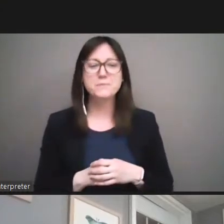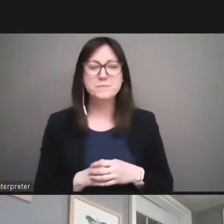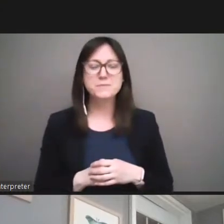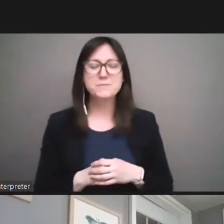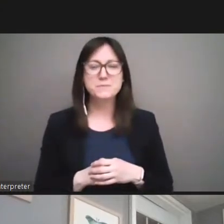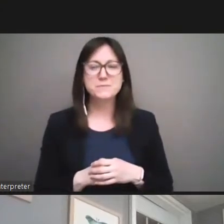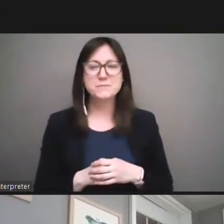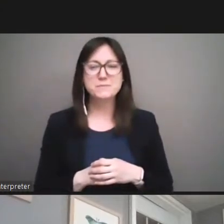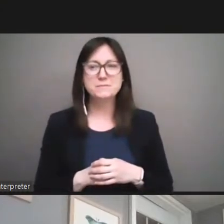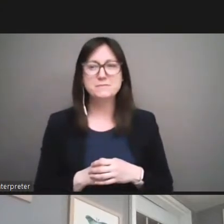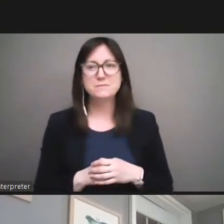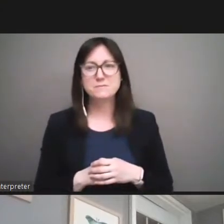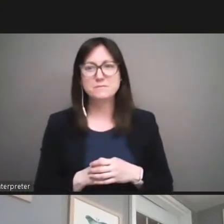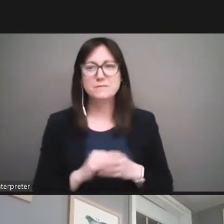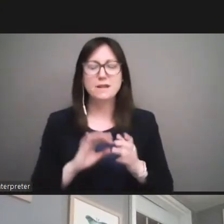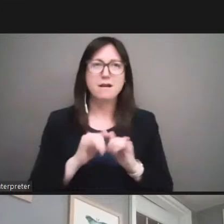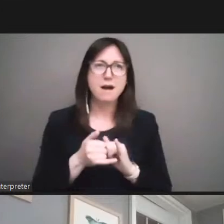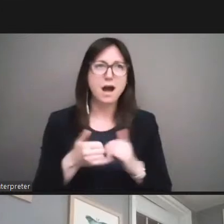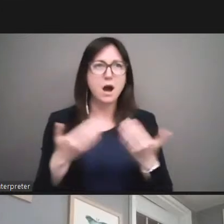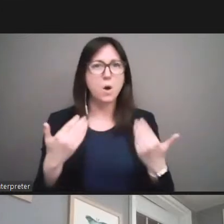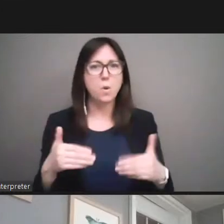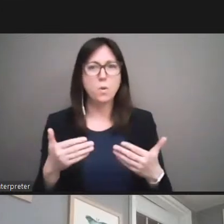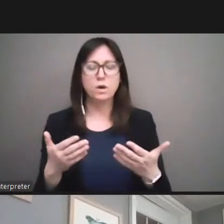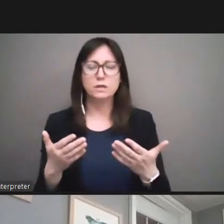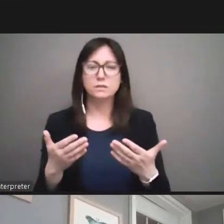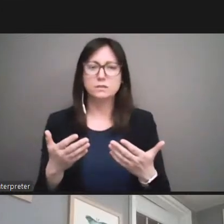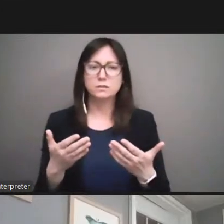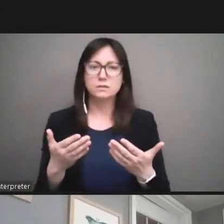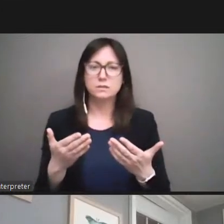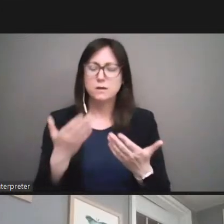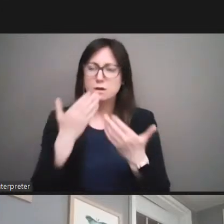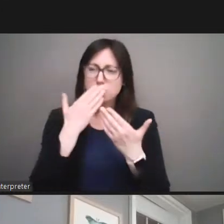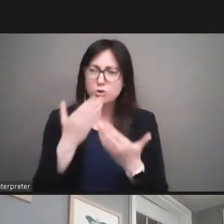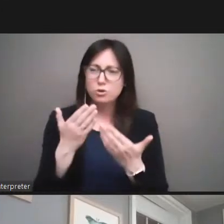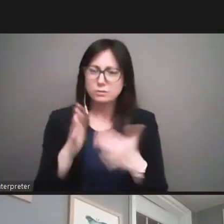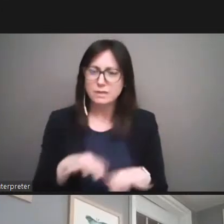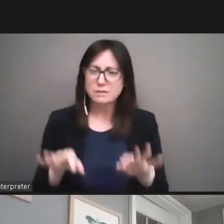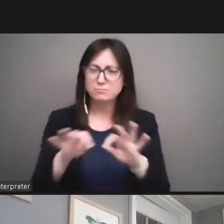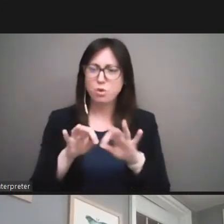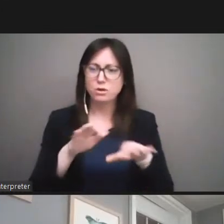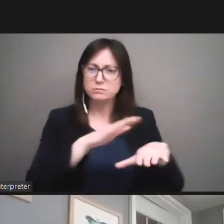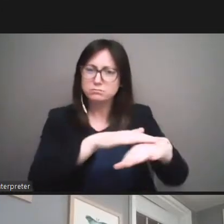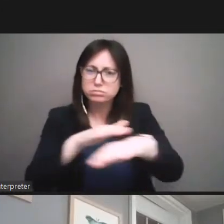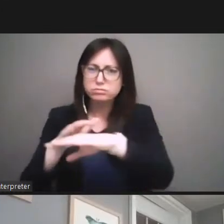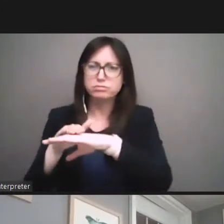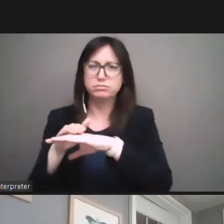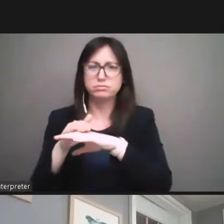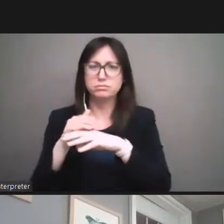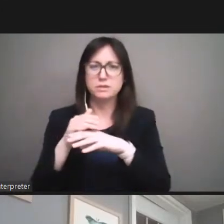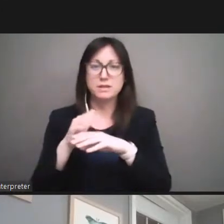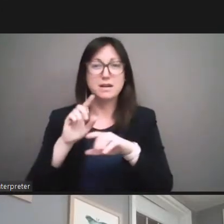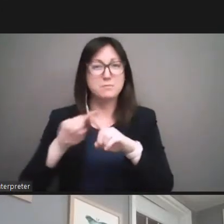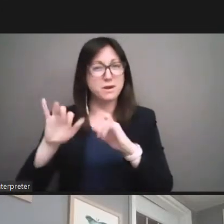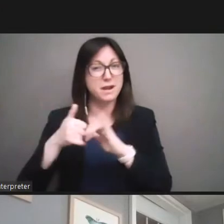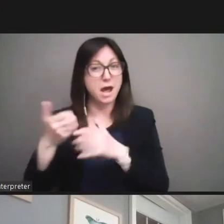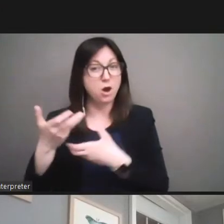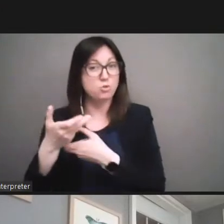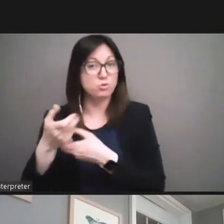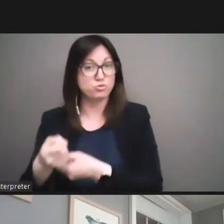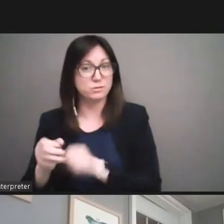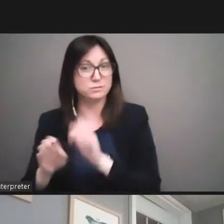get meaningful consultation, but also regaining trust. So from